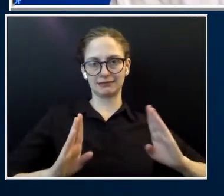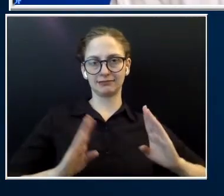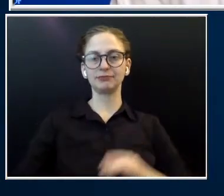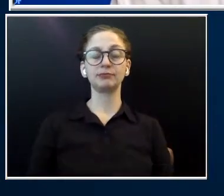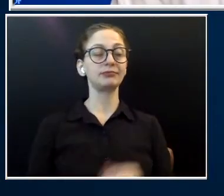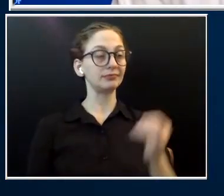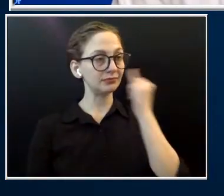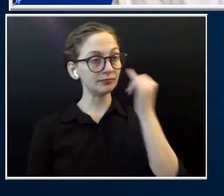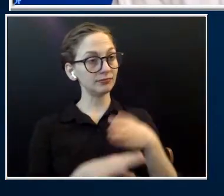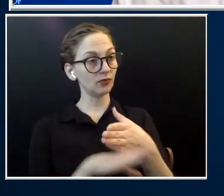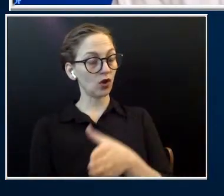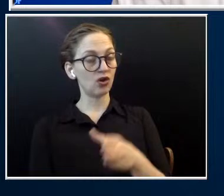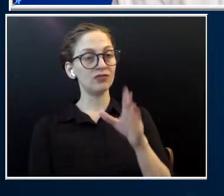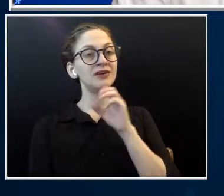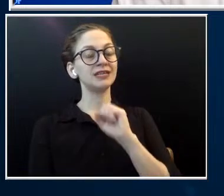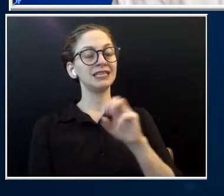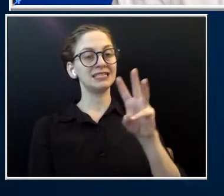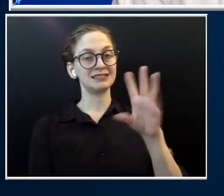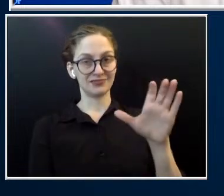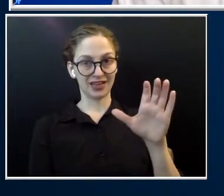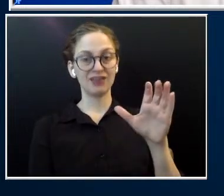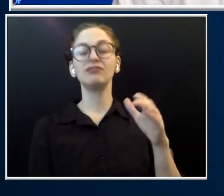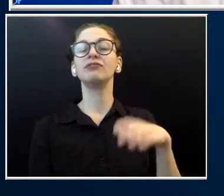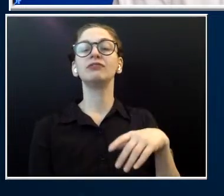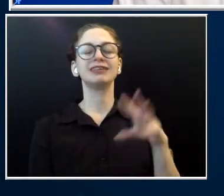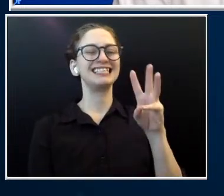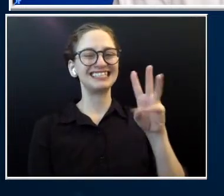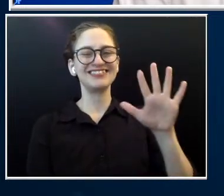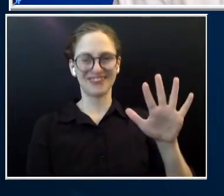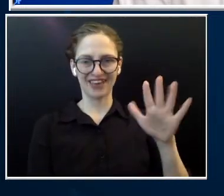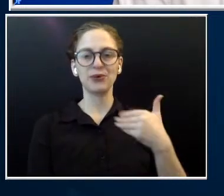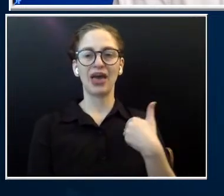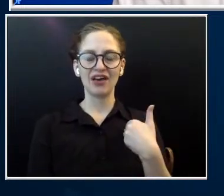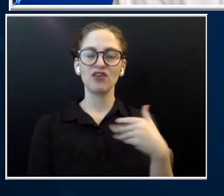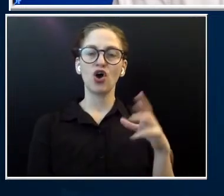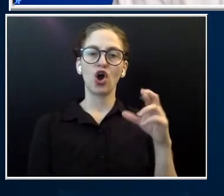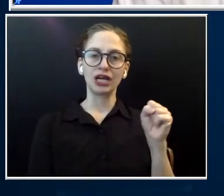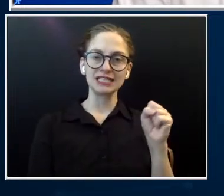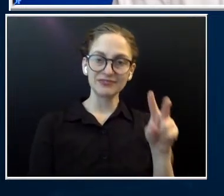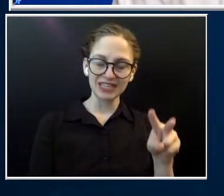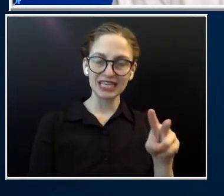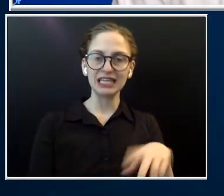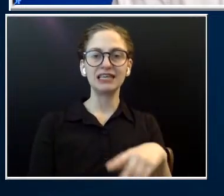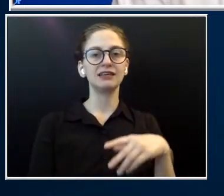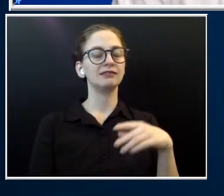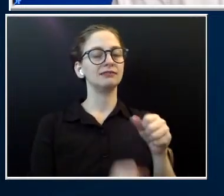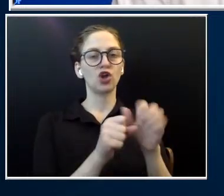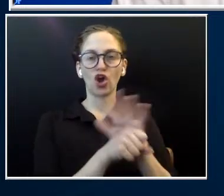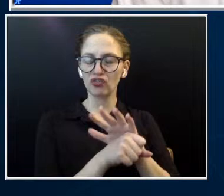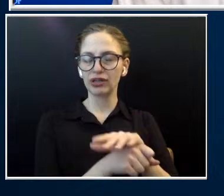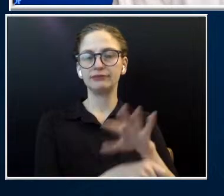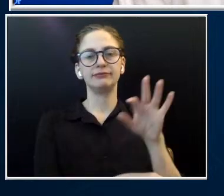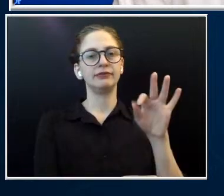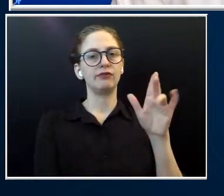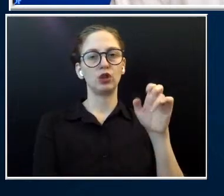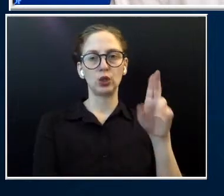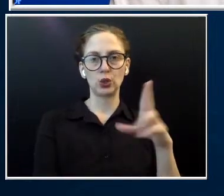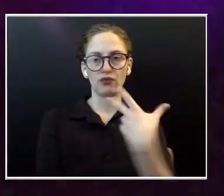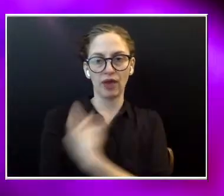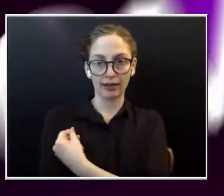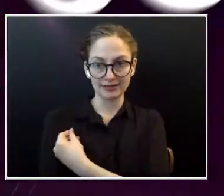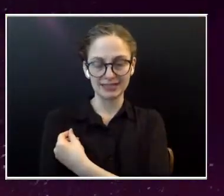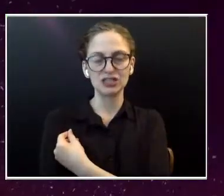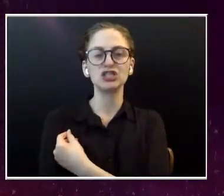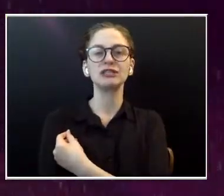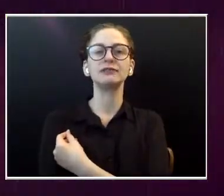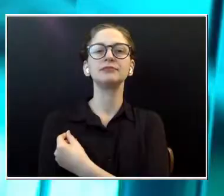vaccination, there's influenza vaccination, and COVID vaccination over 60. Don't hesitate. Don't make that mistake. All right, Jill Chadwick has been monitoring